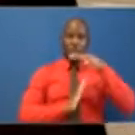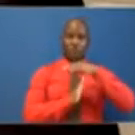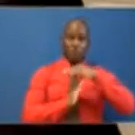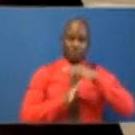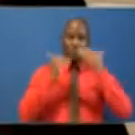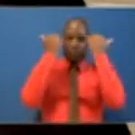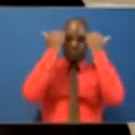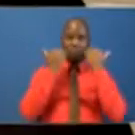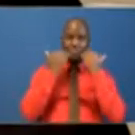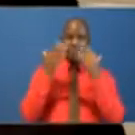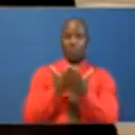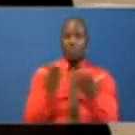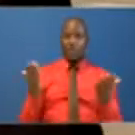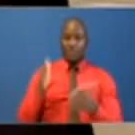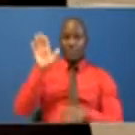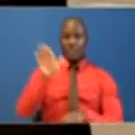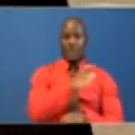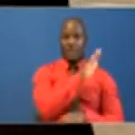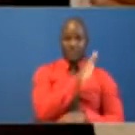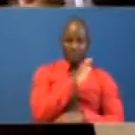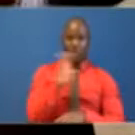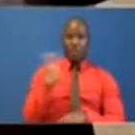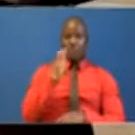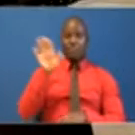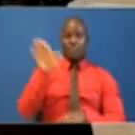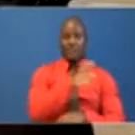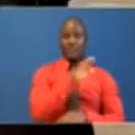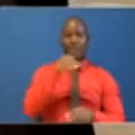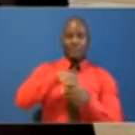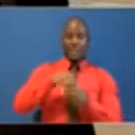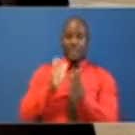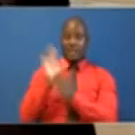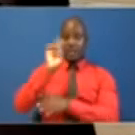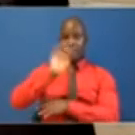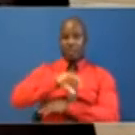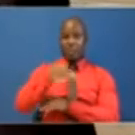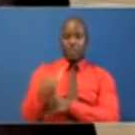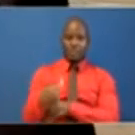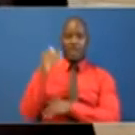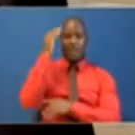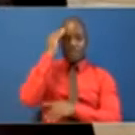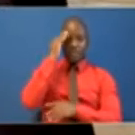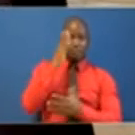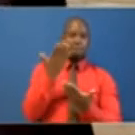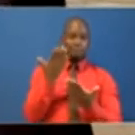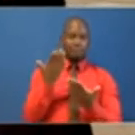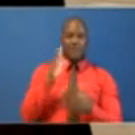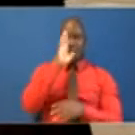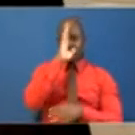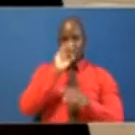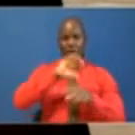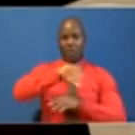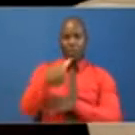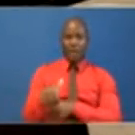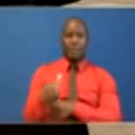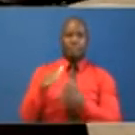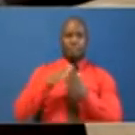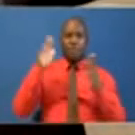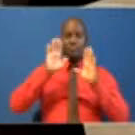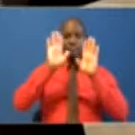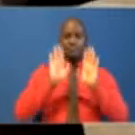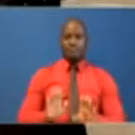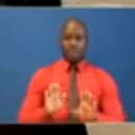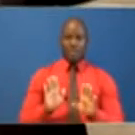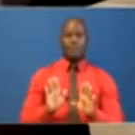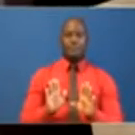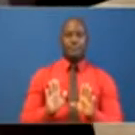judiciary this is where parliament the two chambers of parliament sit so nairobi county is no doubt a county of great significance